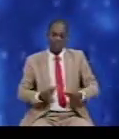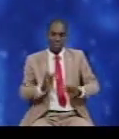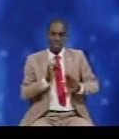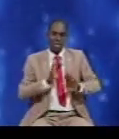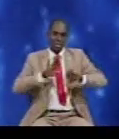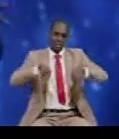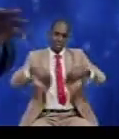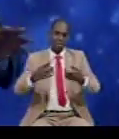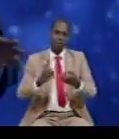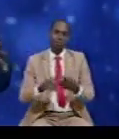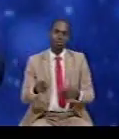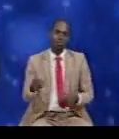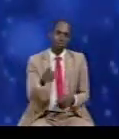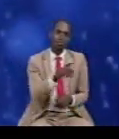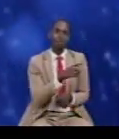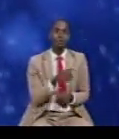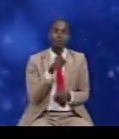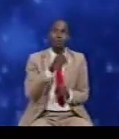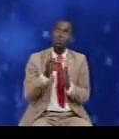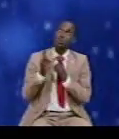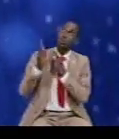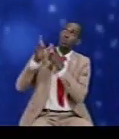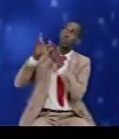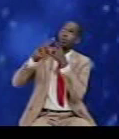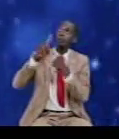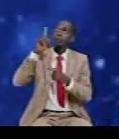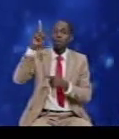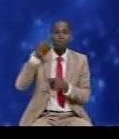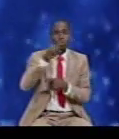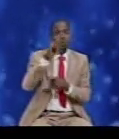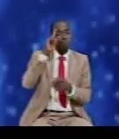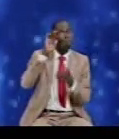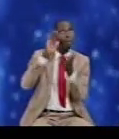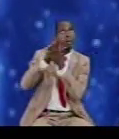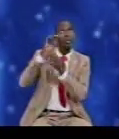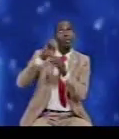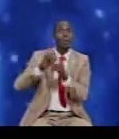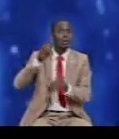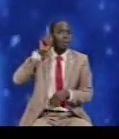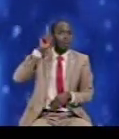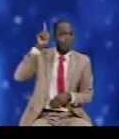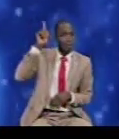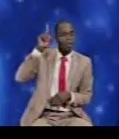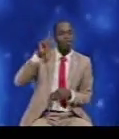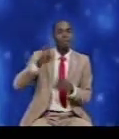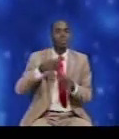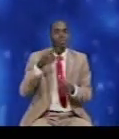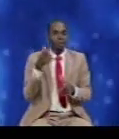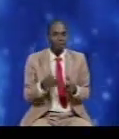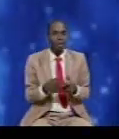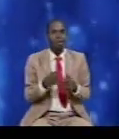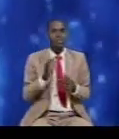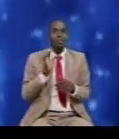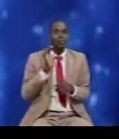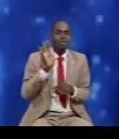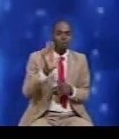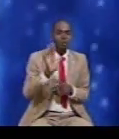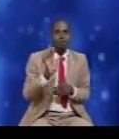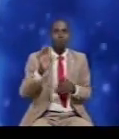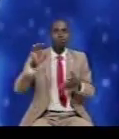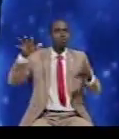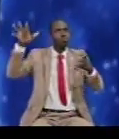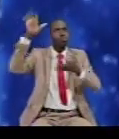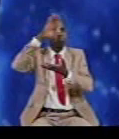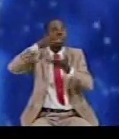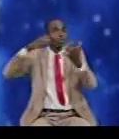you. You belong to him. You believe in him. The storm is on the sea,